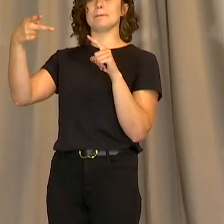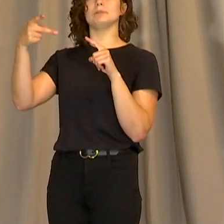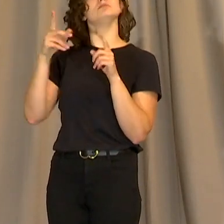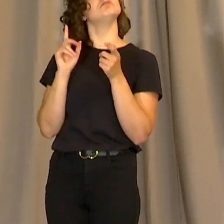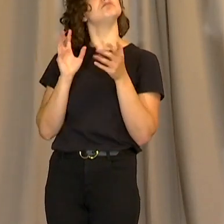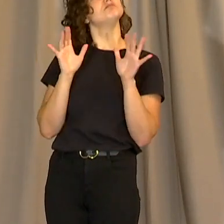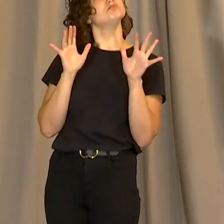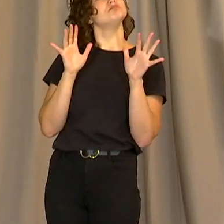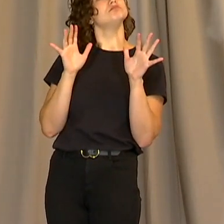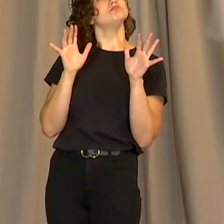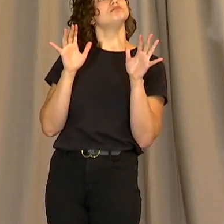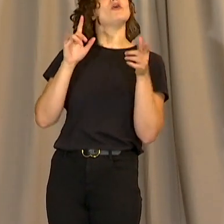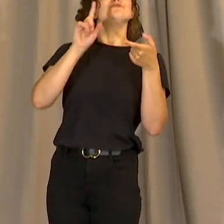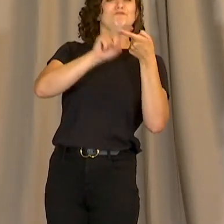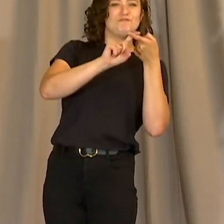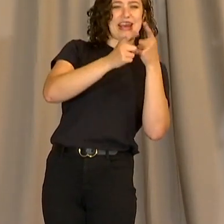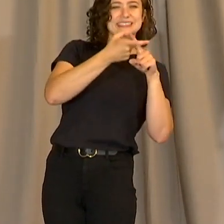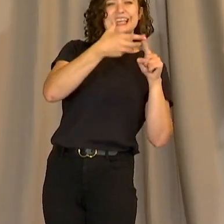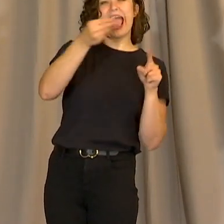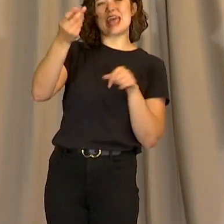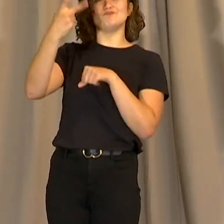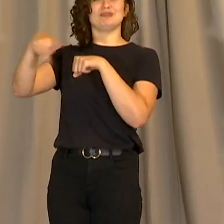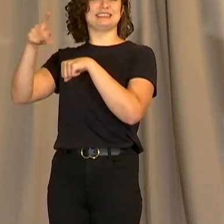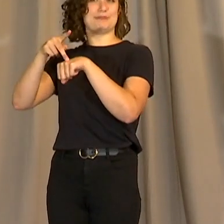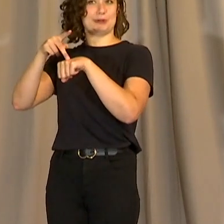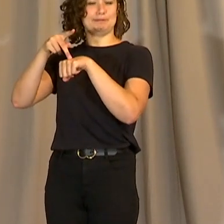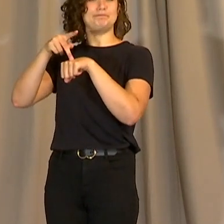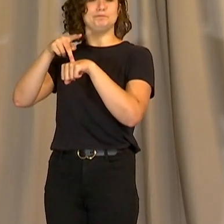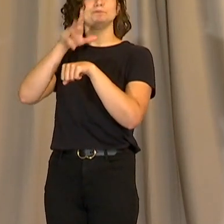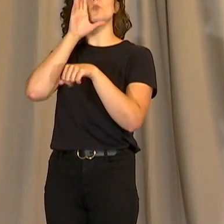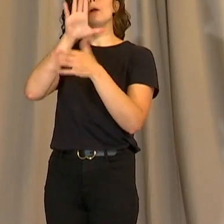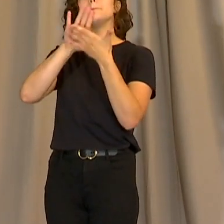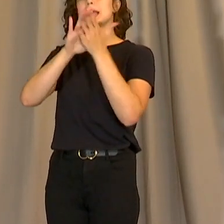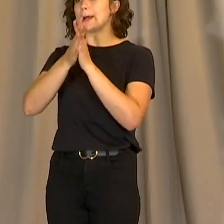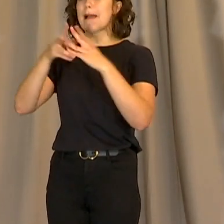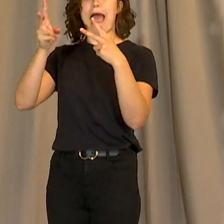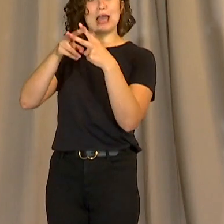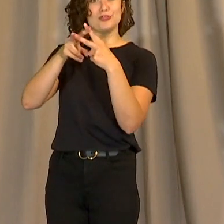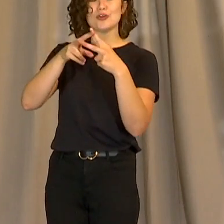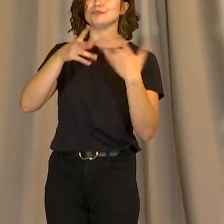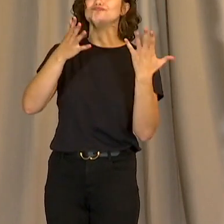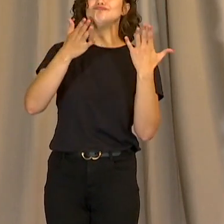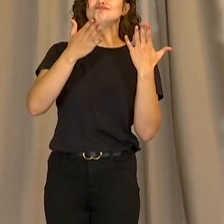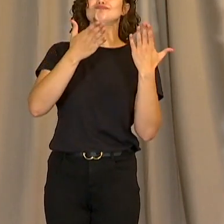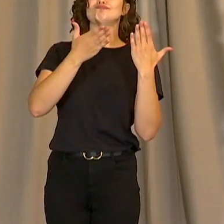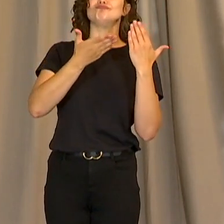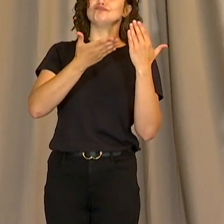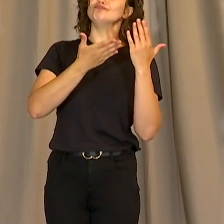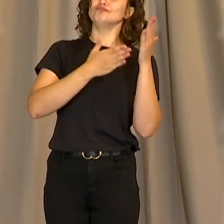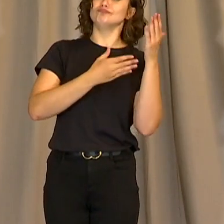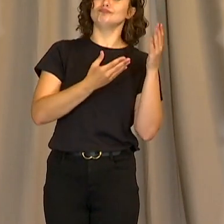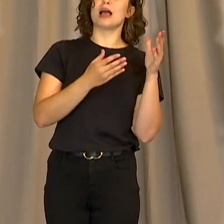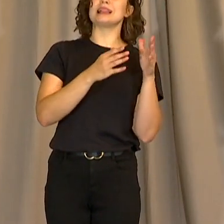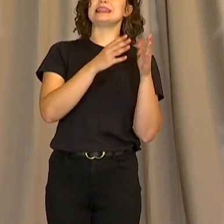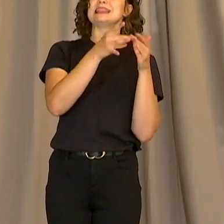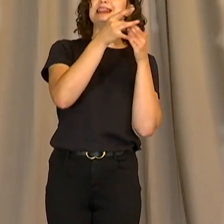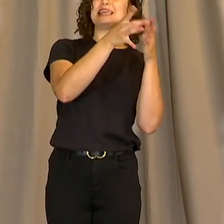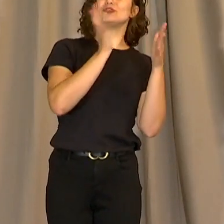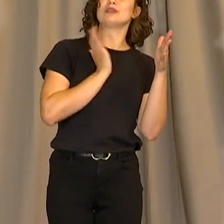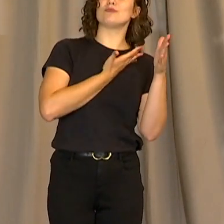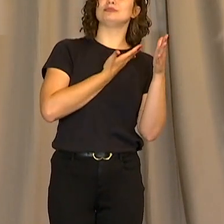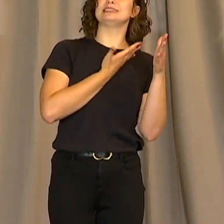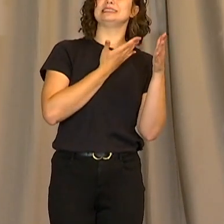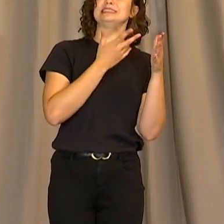friends and then principals. So they will become either a rising leader in our district to, they can do